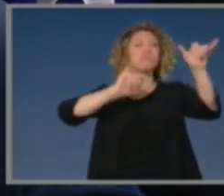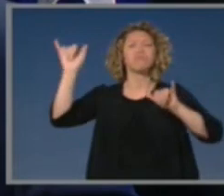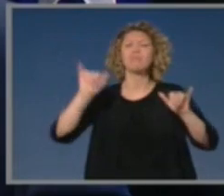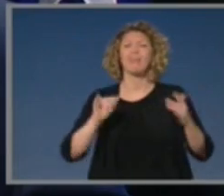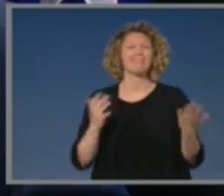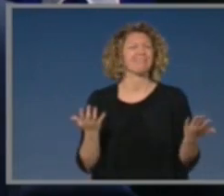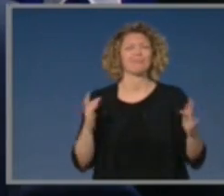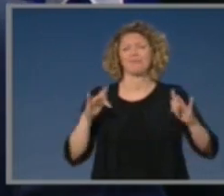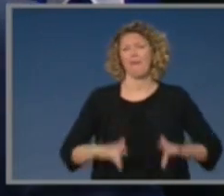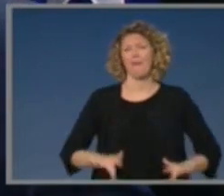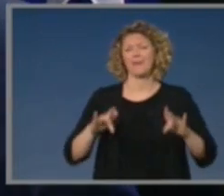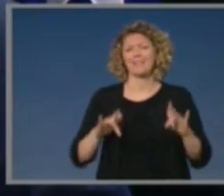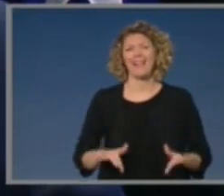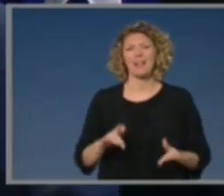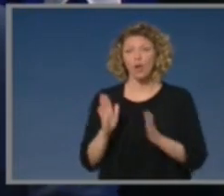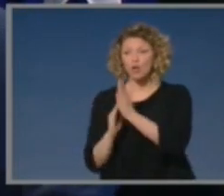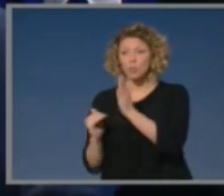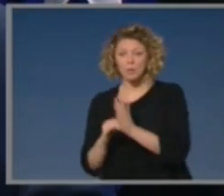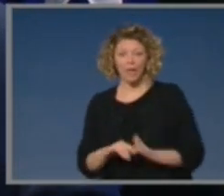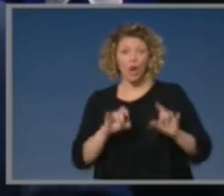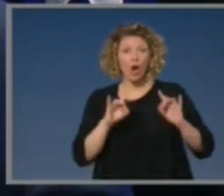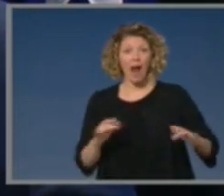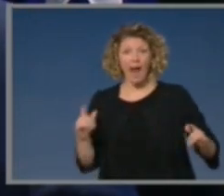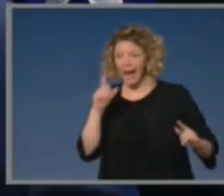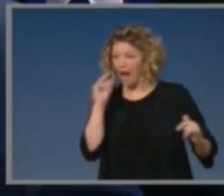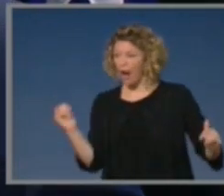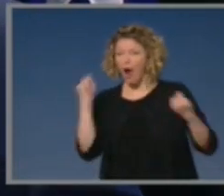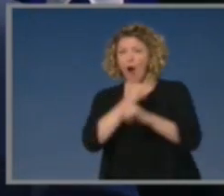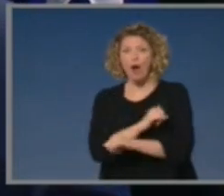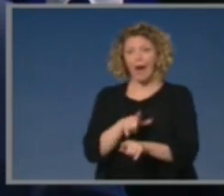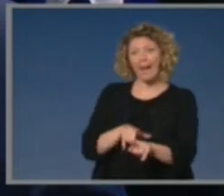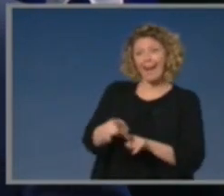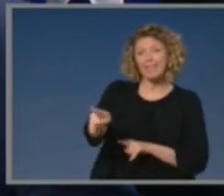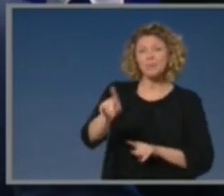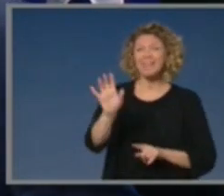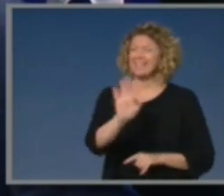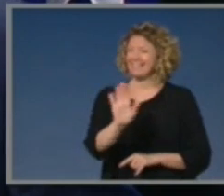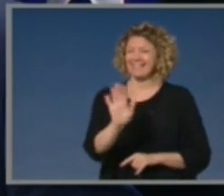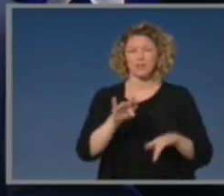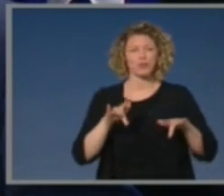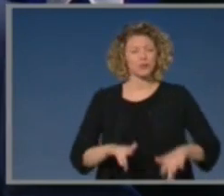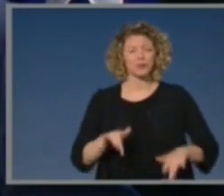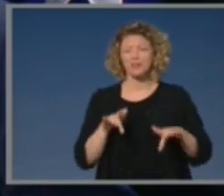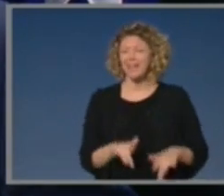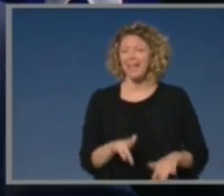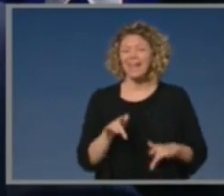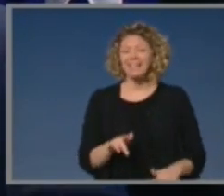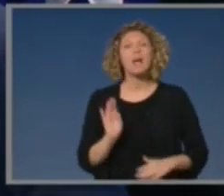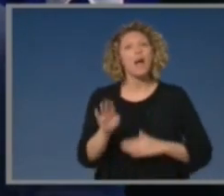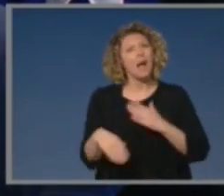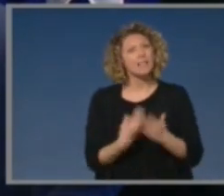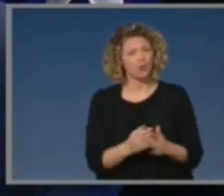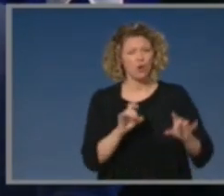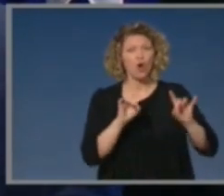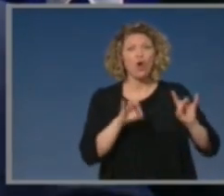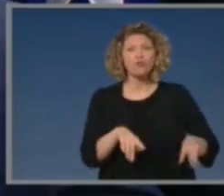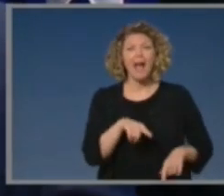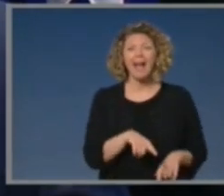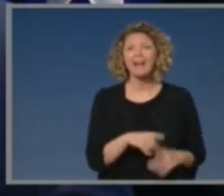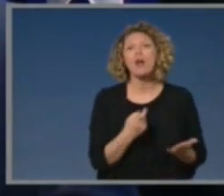or anything like that. It is something that will better sit alongside when we're seeing Australians travel from Melbourne